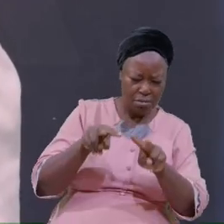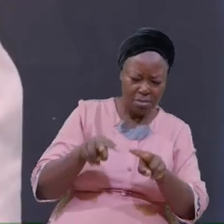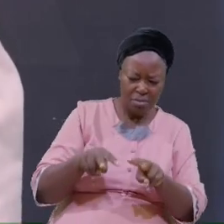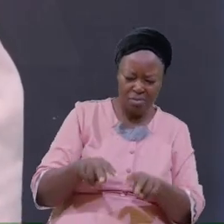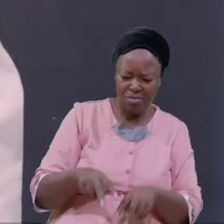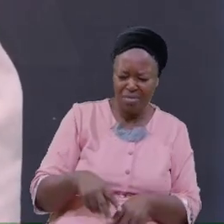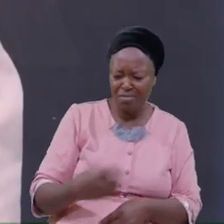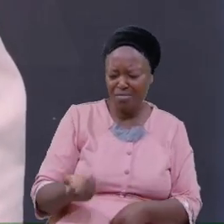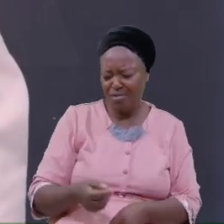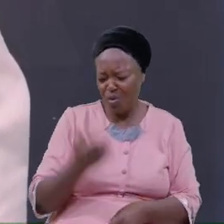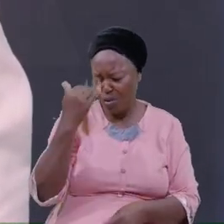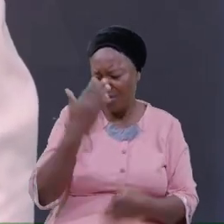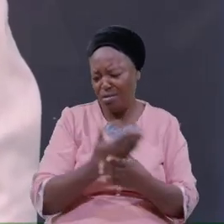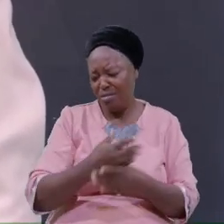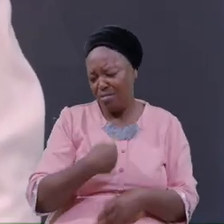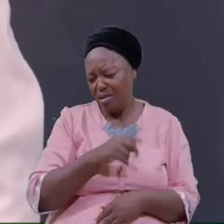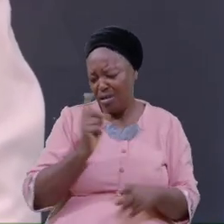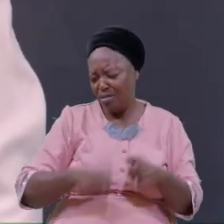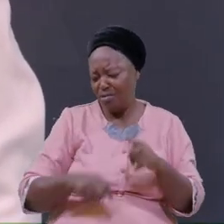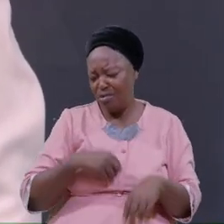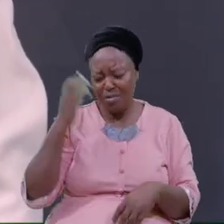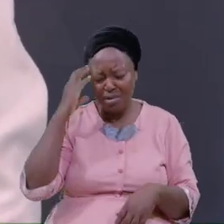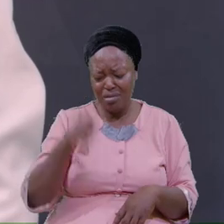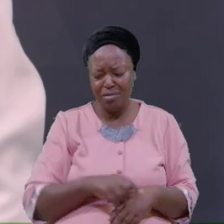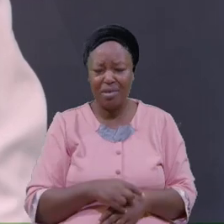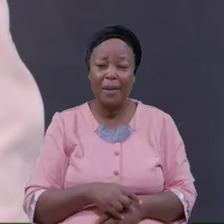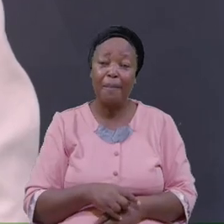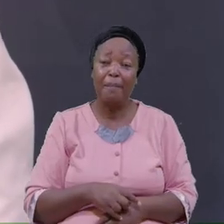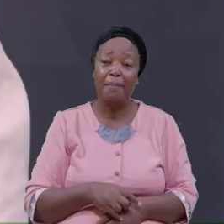il me regardait comme si je sortais des toilettes. You're not